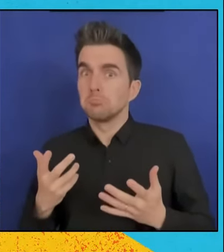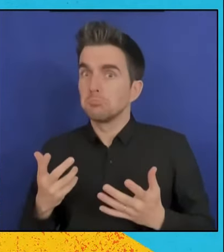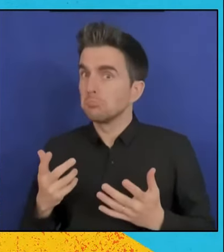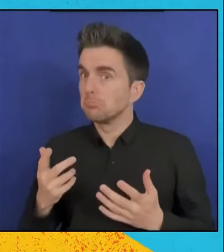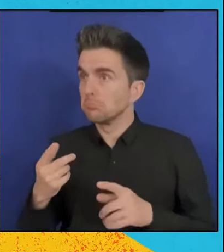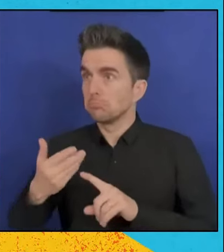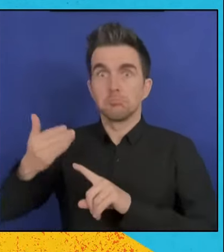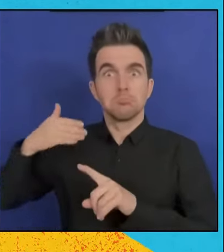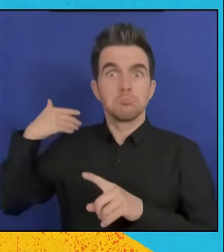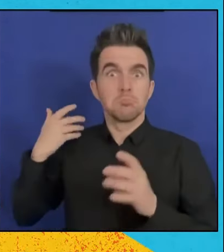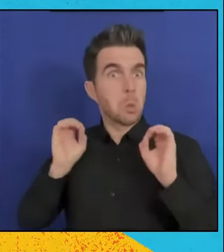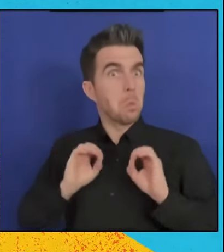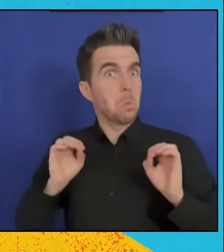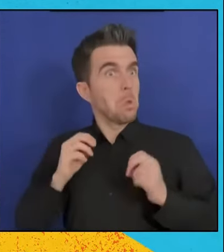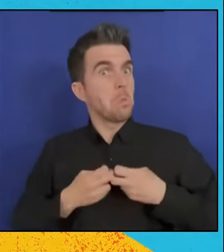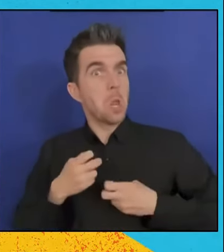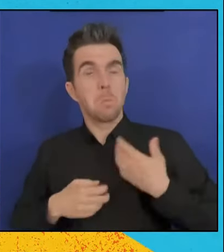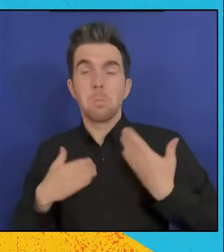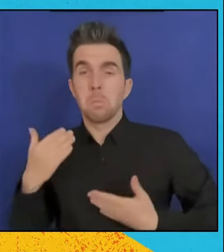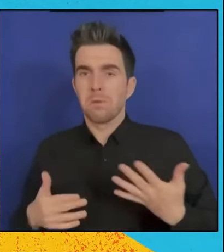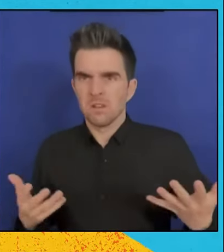lifestyles, but it's also creating